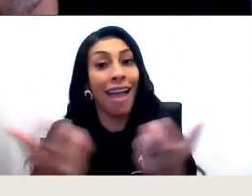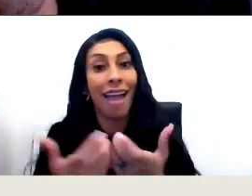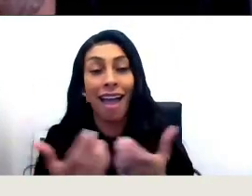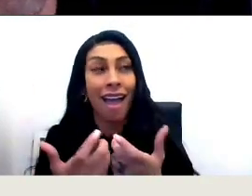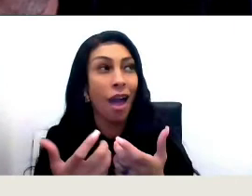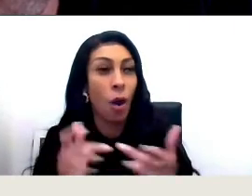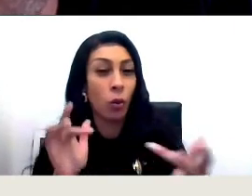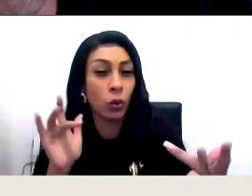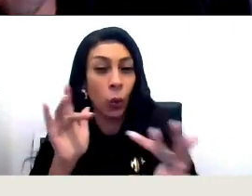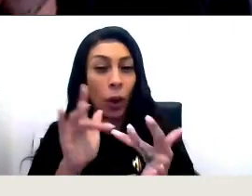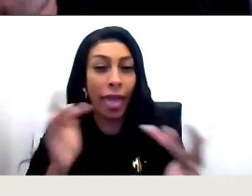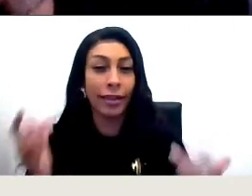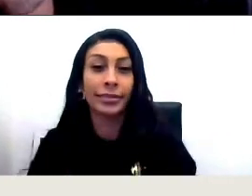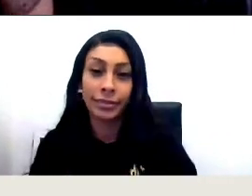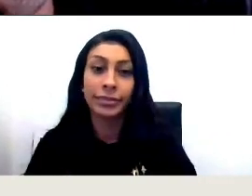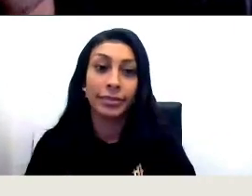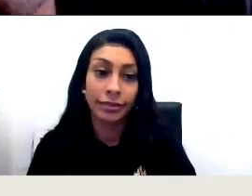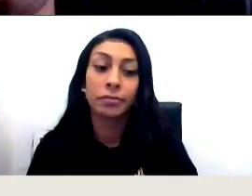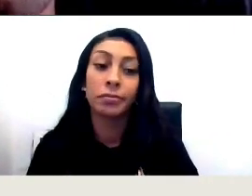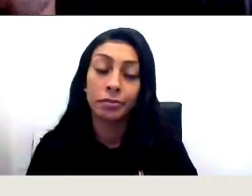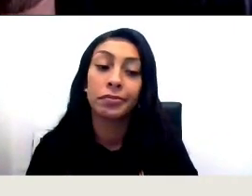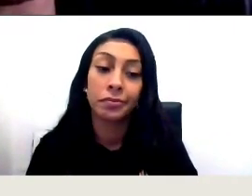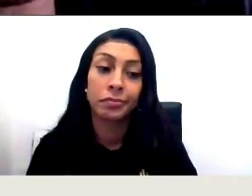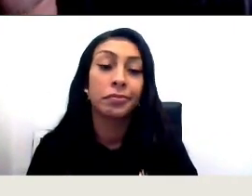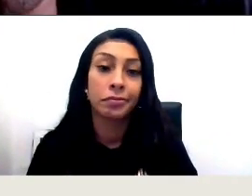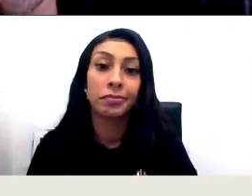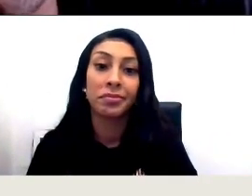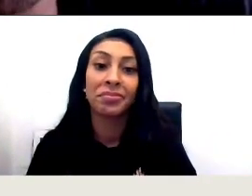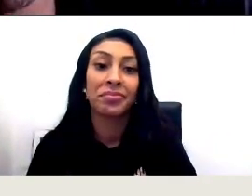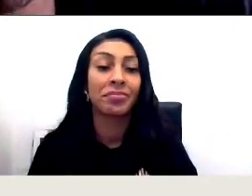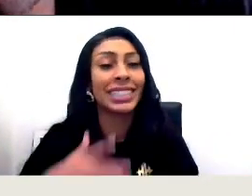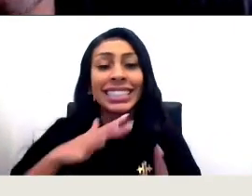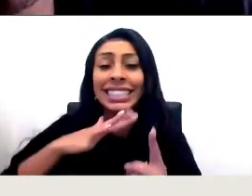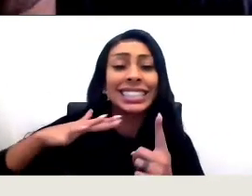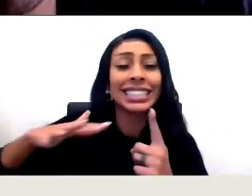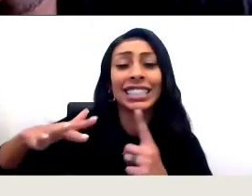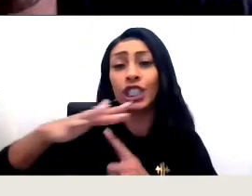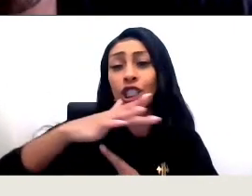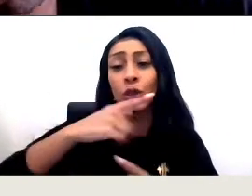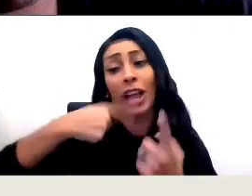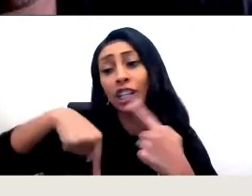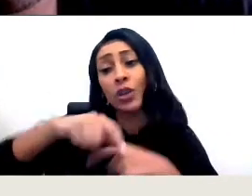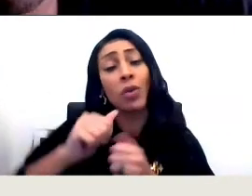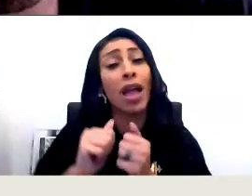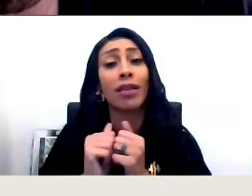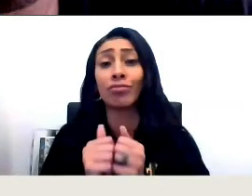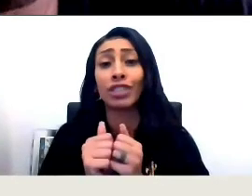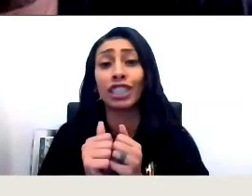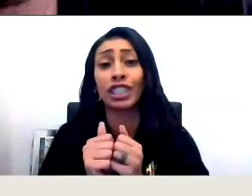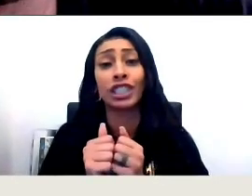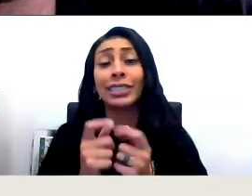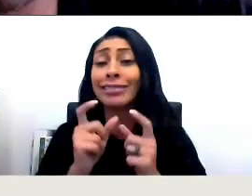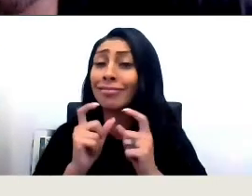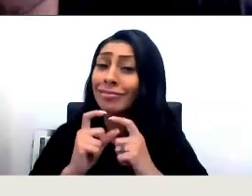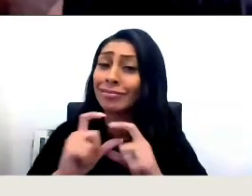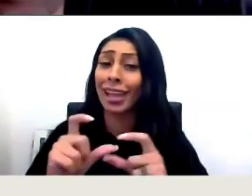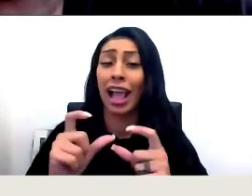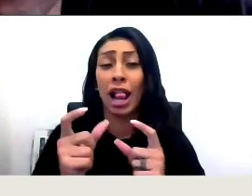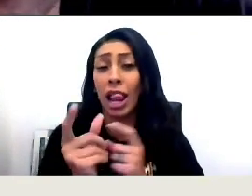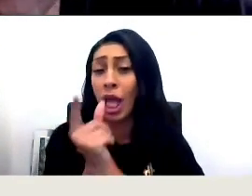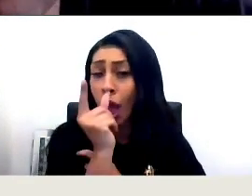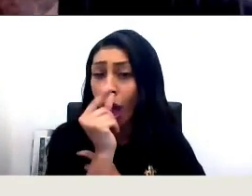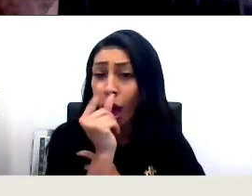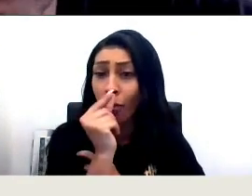So it's a situation that we somehow kind of like appreciate the fact that we can still have an opportunity to still